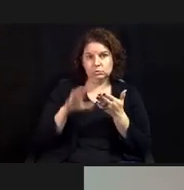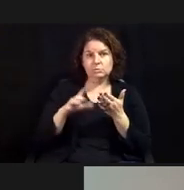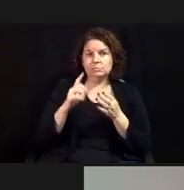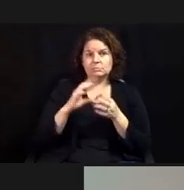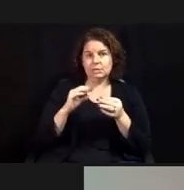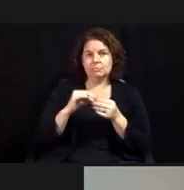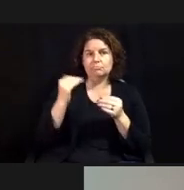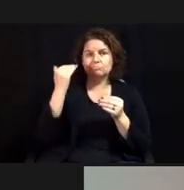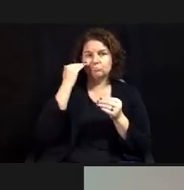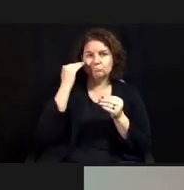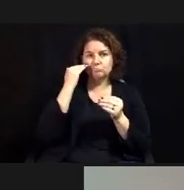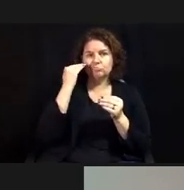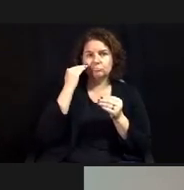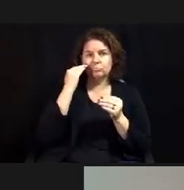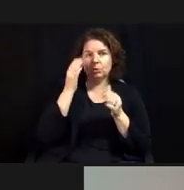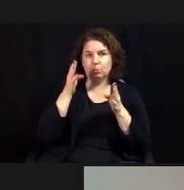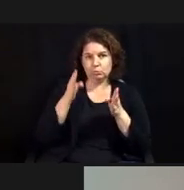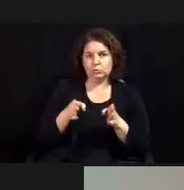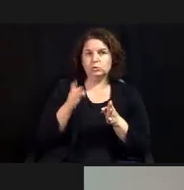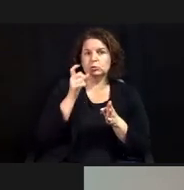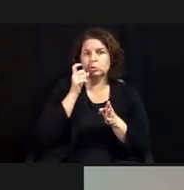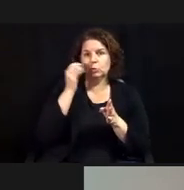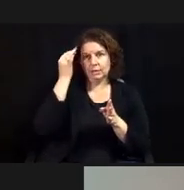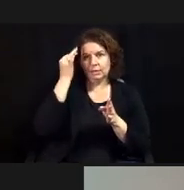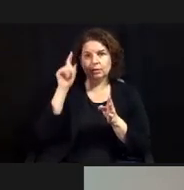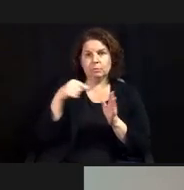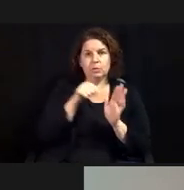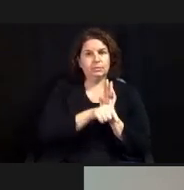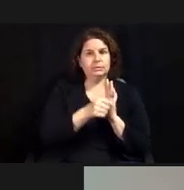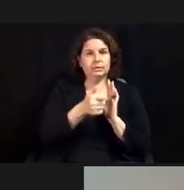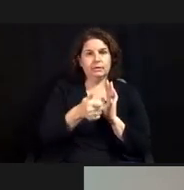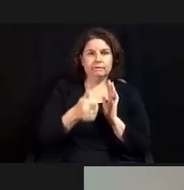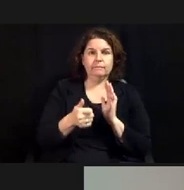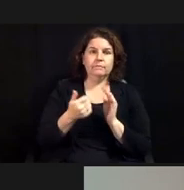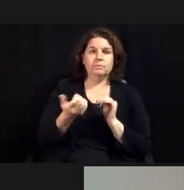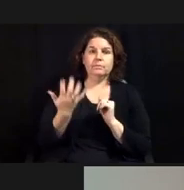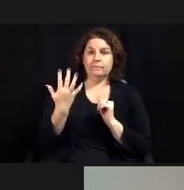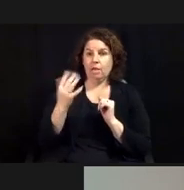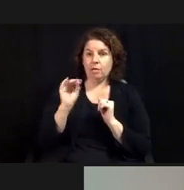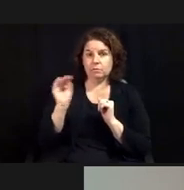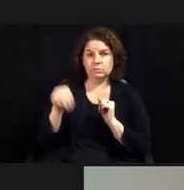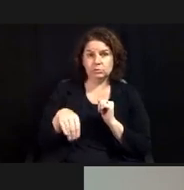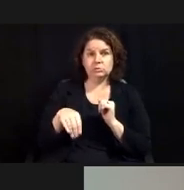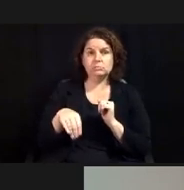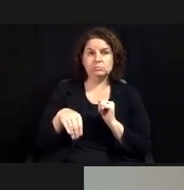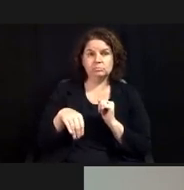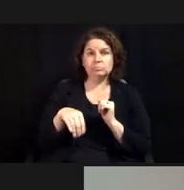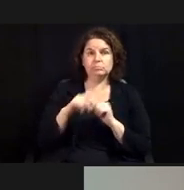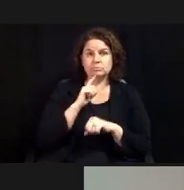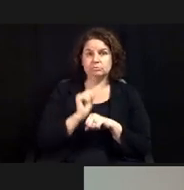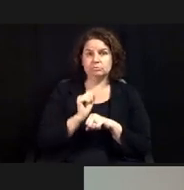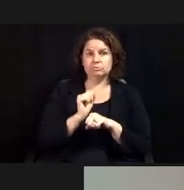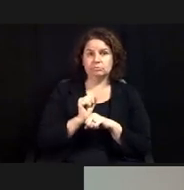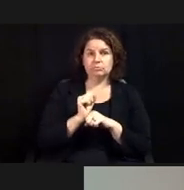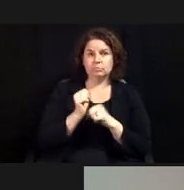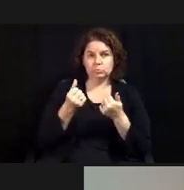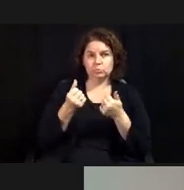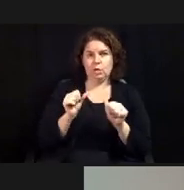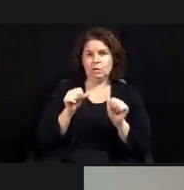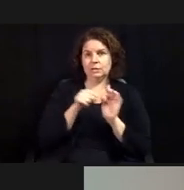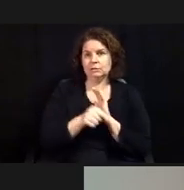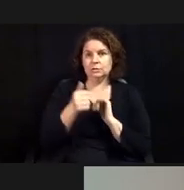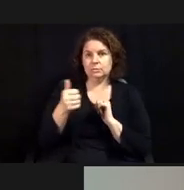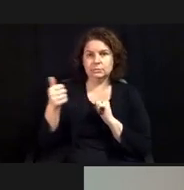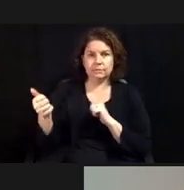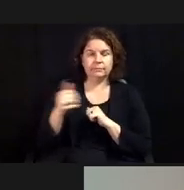them, 5%, I should say, have actually made a suicide attempt. So my question to actually to